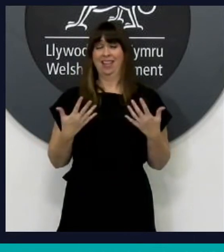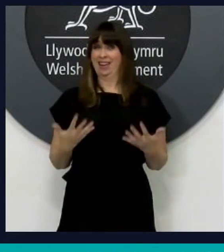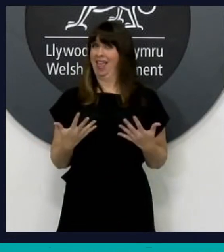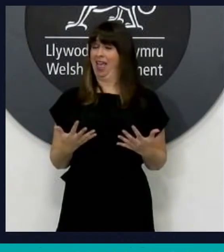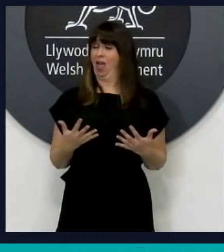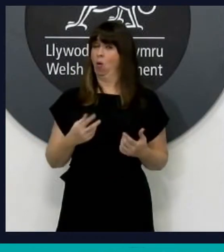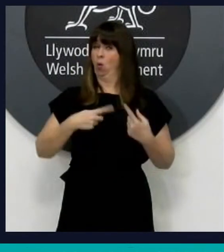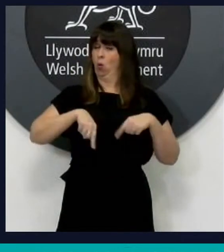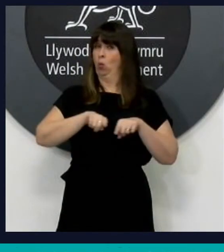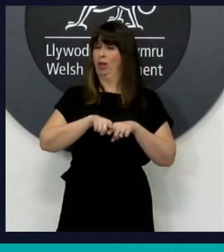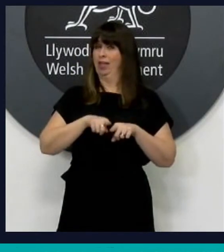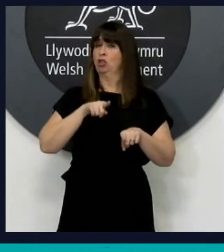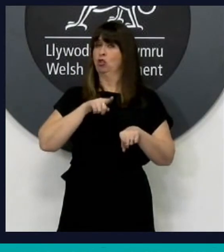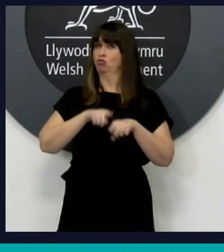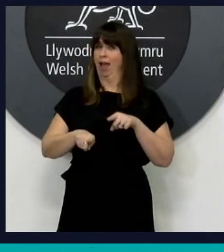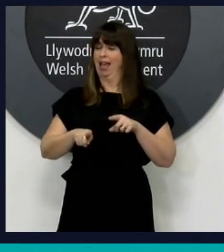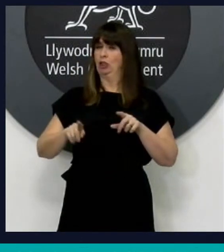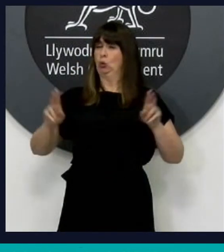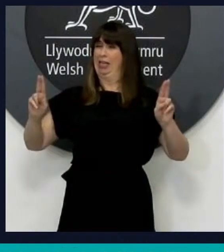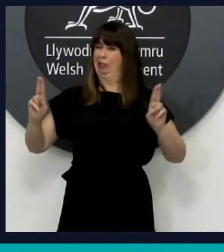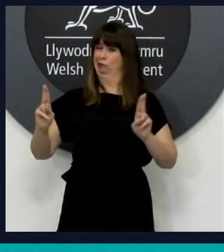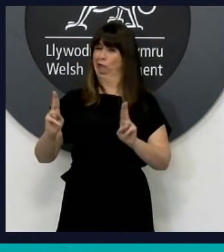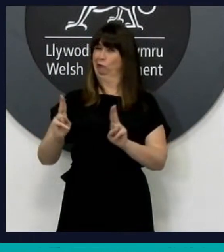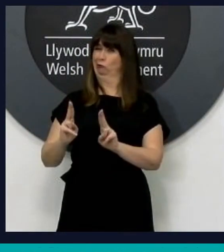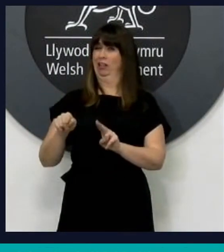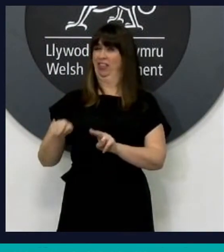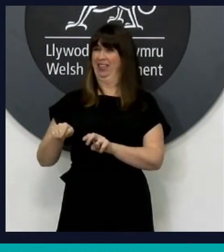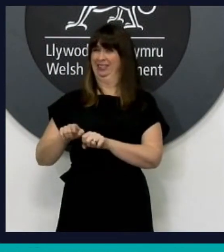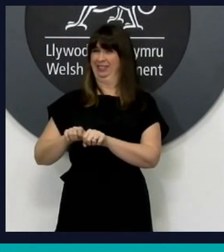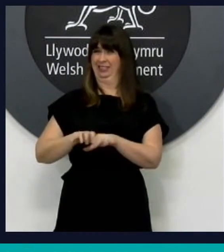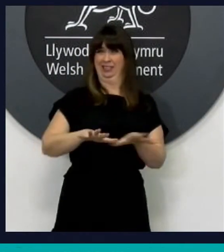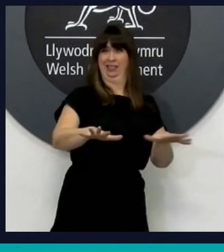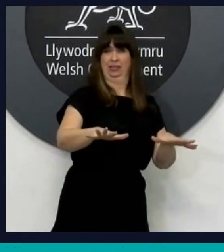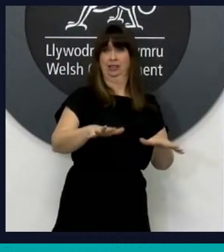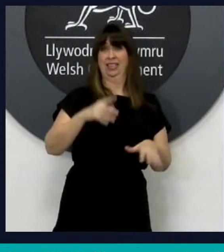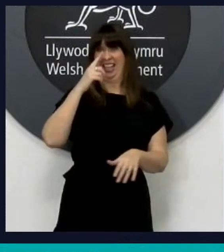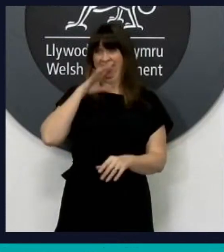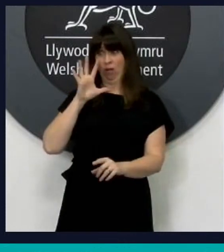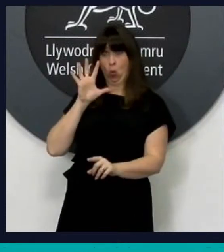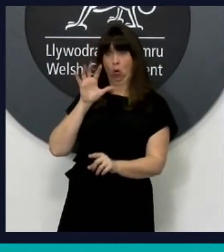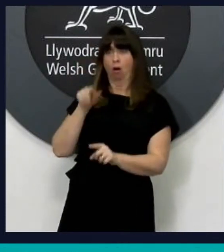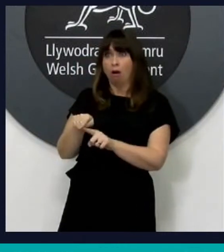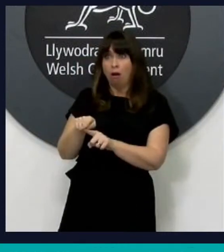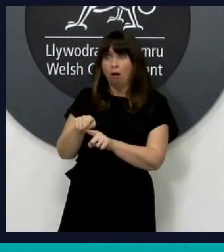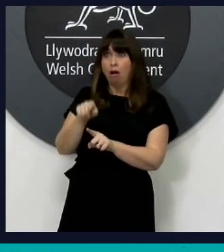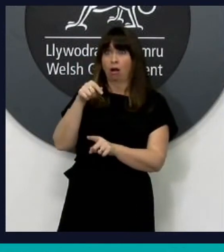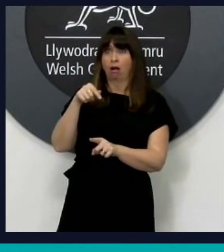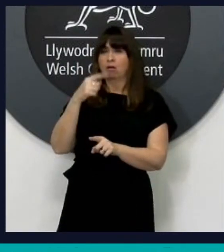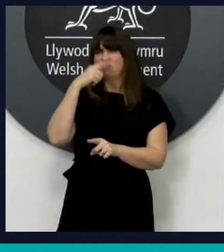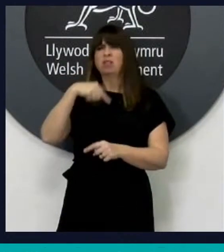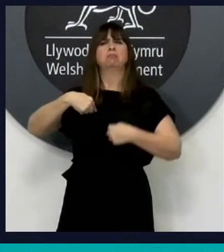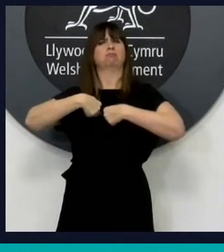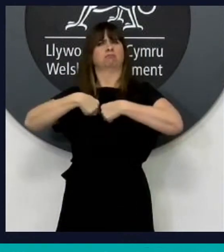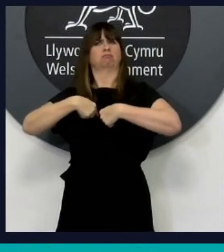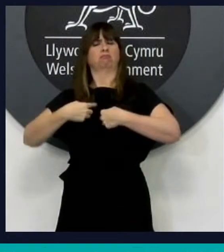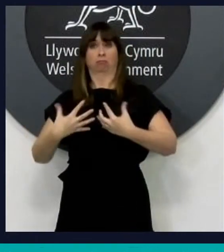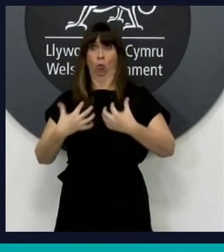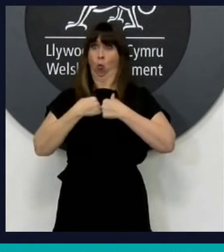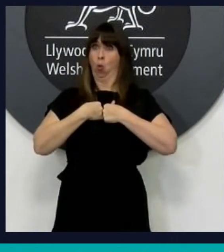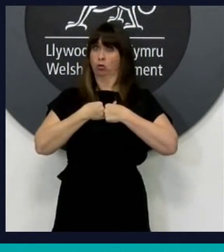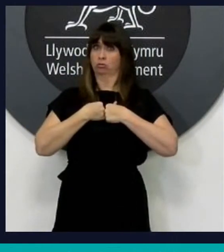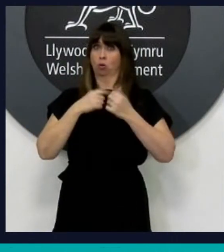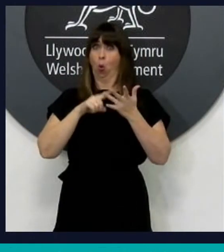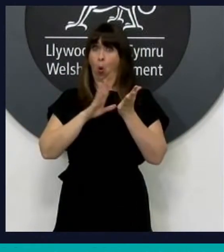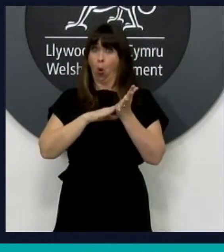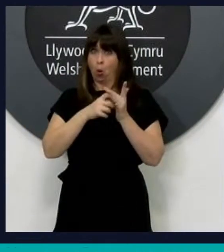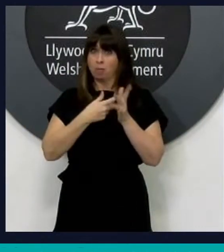here where we're just trying to slow everything down. So if we see somebody who's contracted the